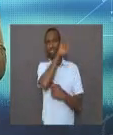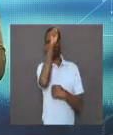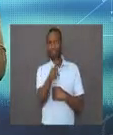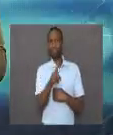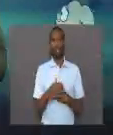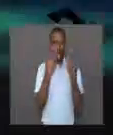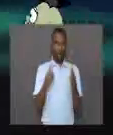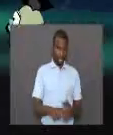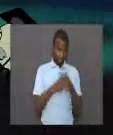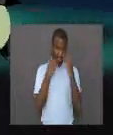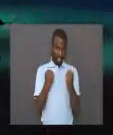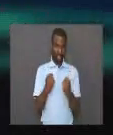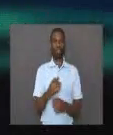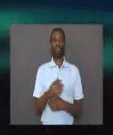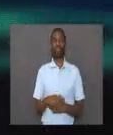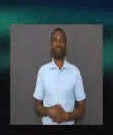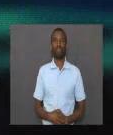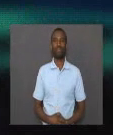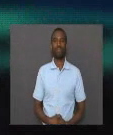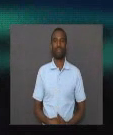You may begin.